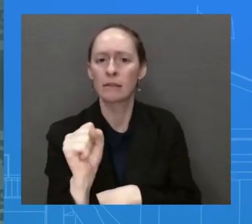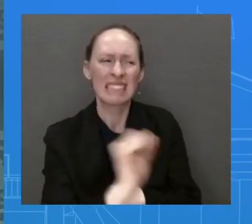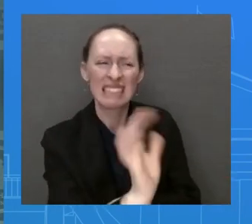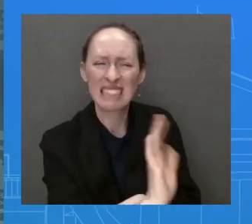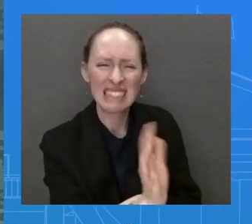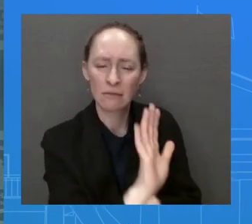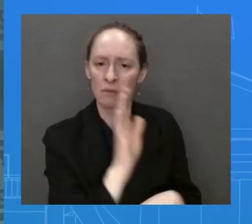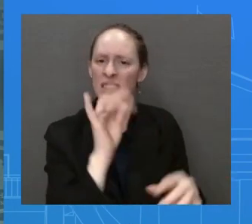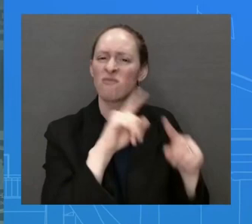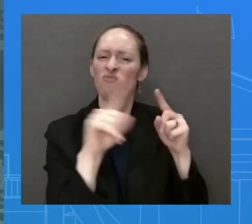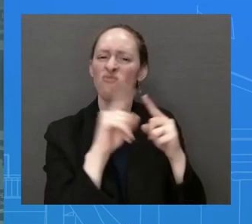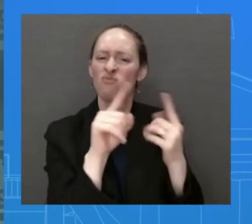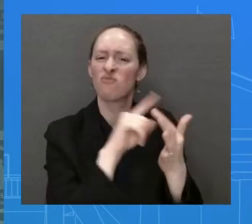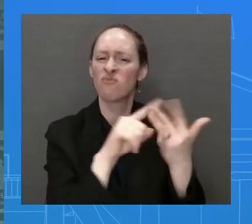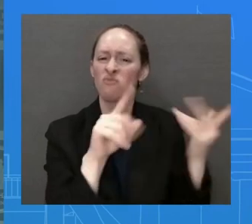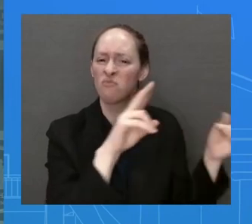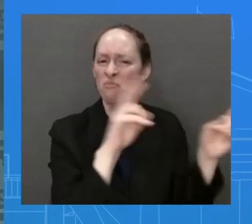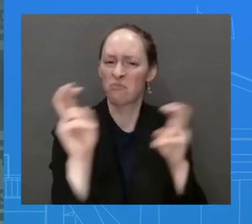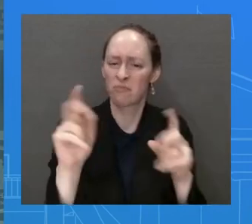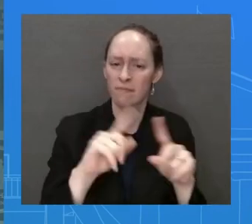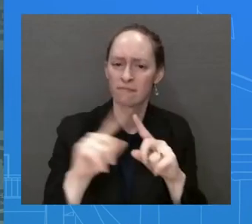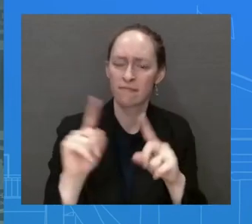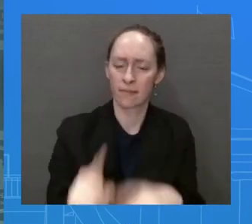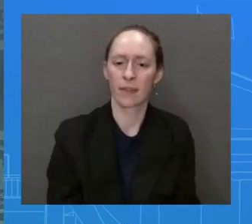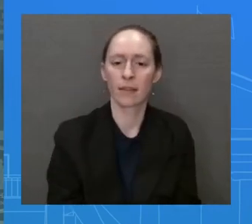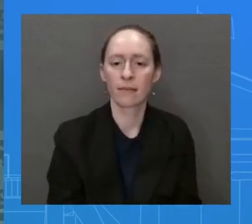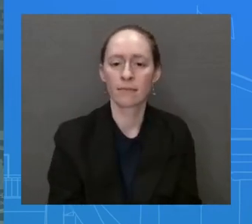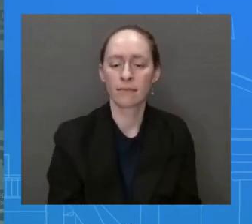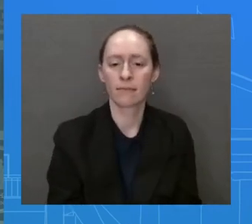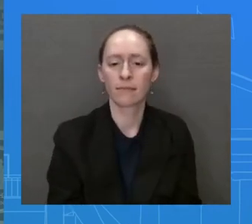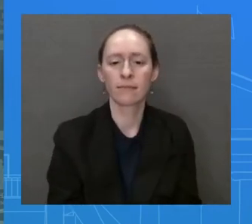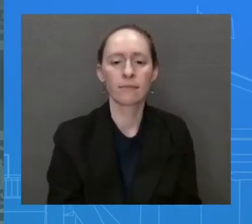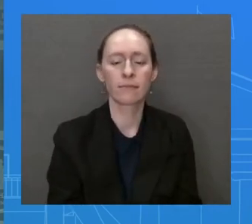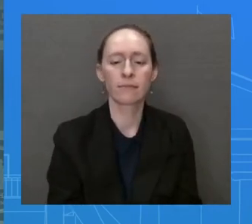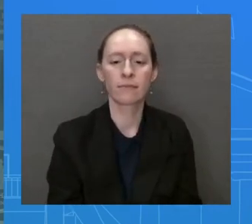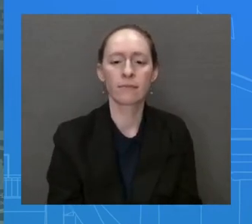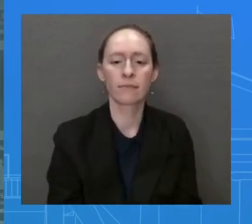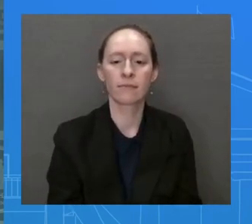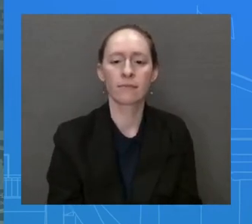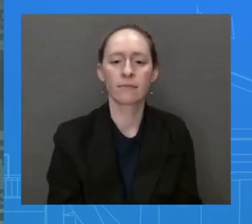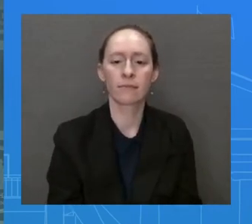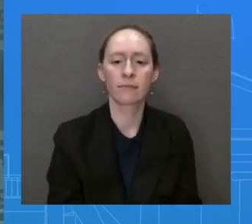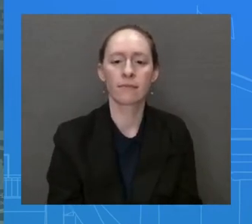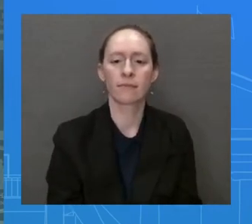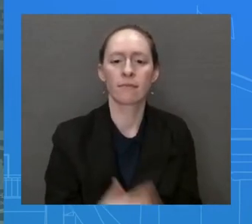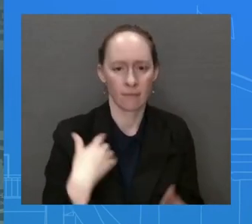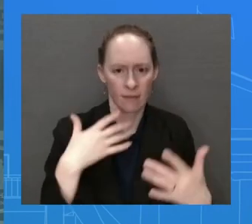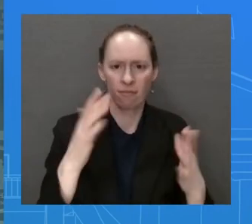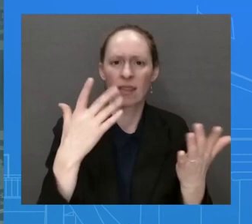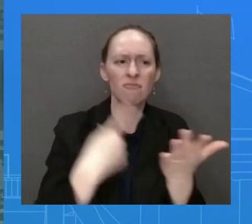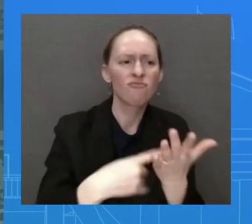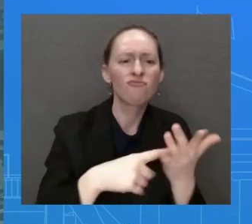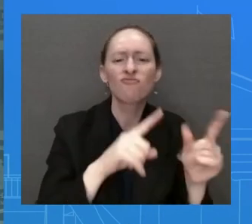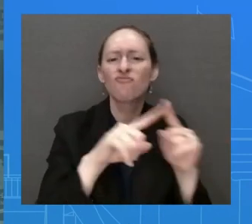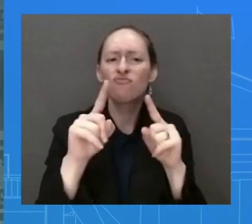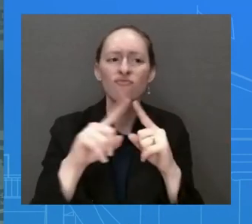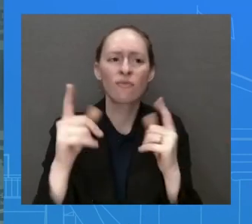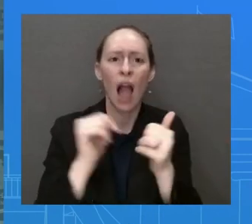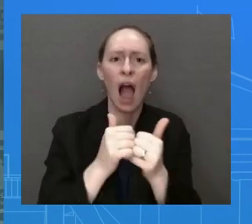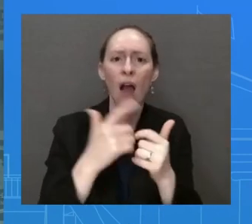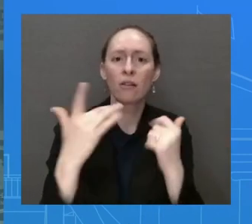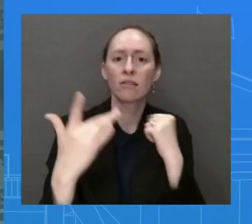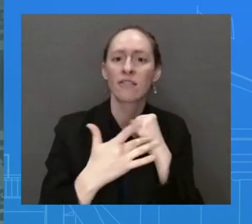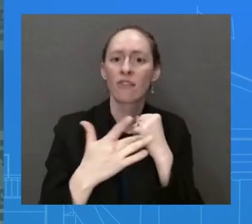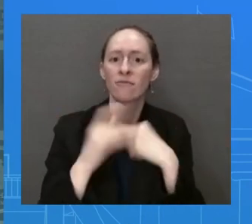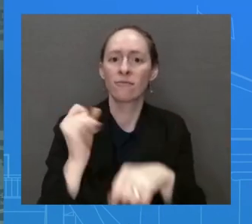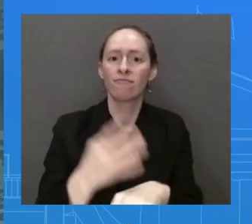text-based negotiations this year. So this is a partnership that is incredibly important. Japan played a very big role in it. When you think about it represents